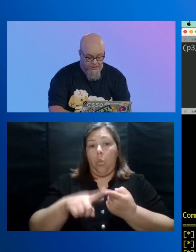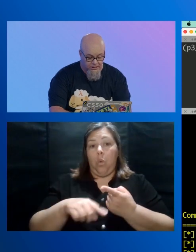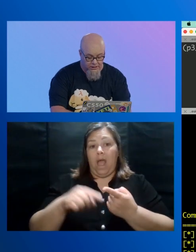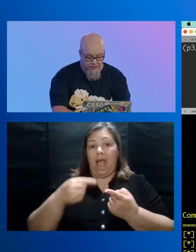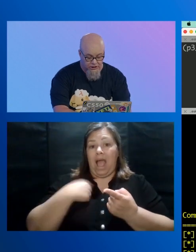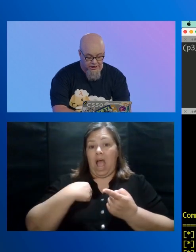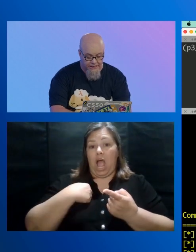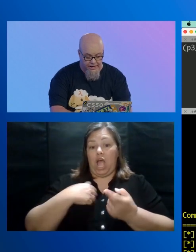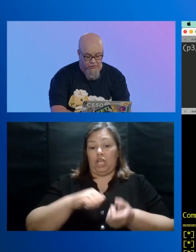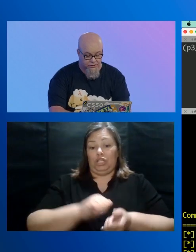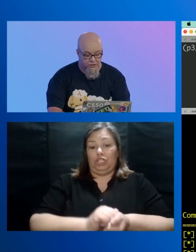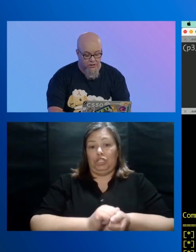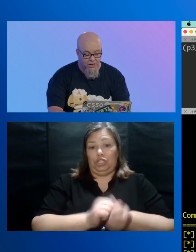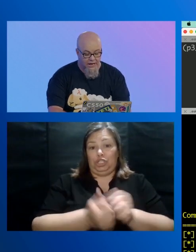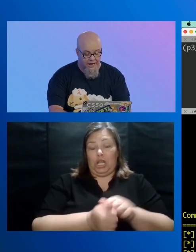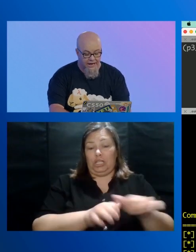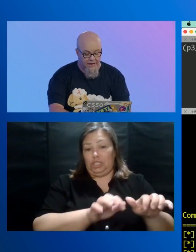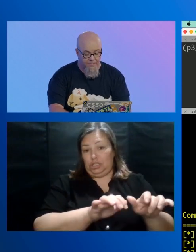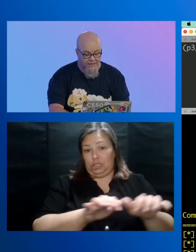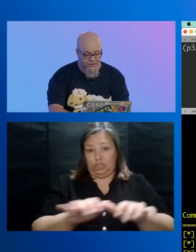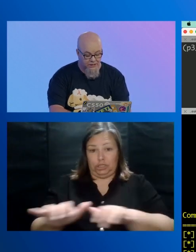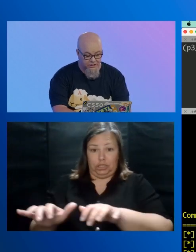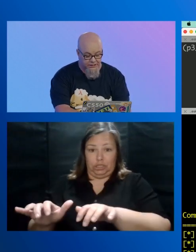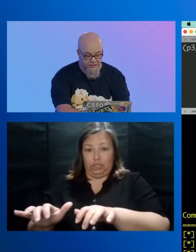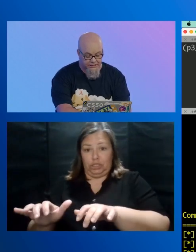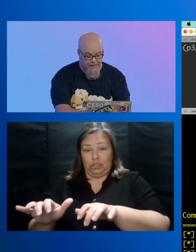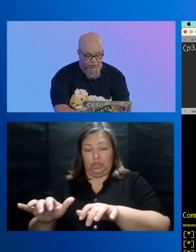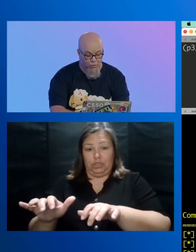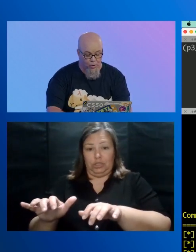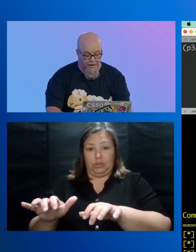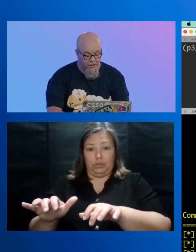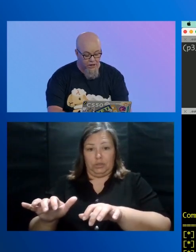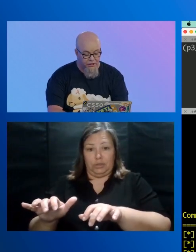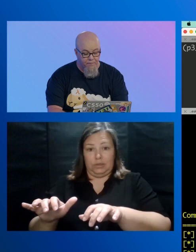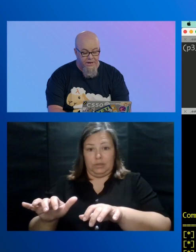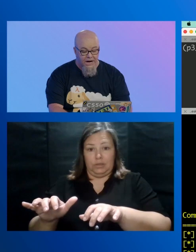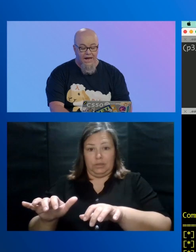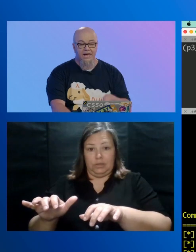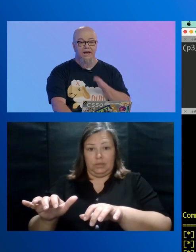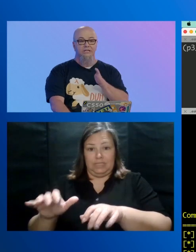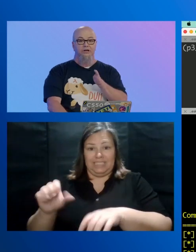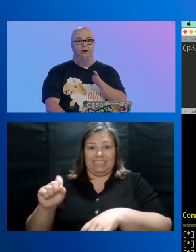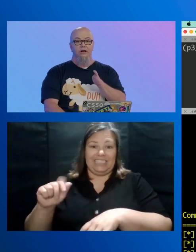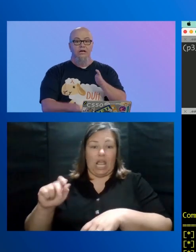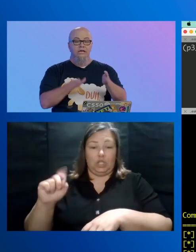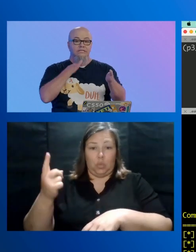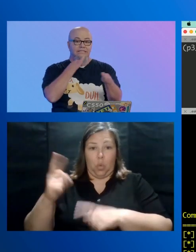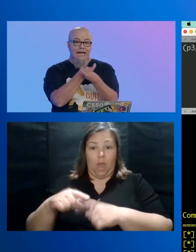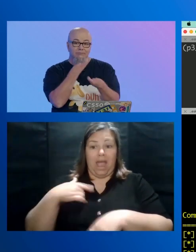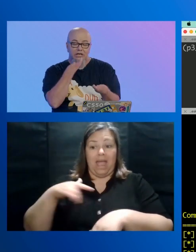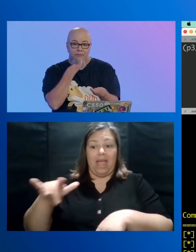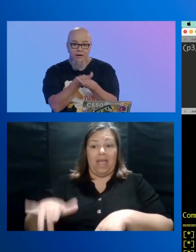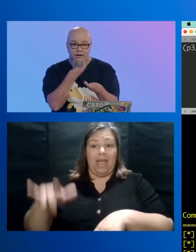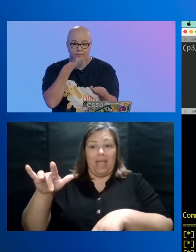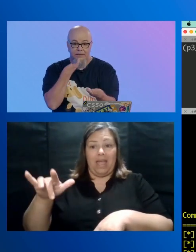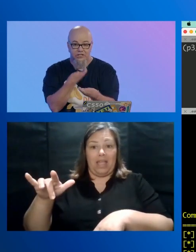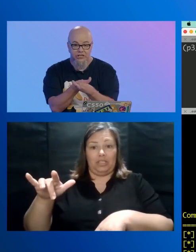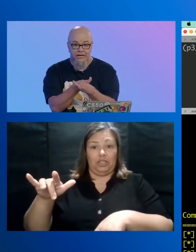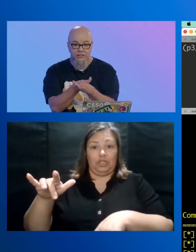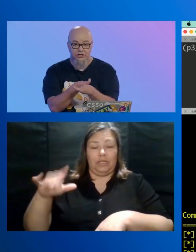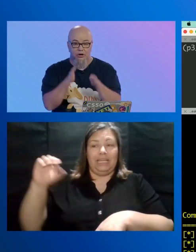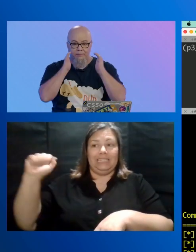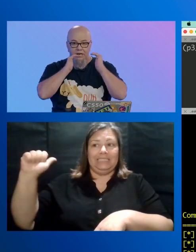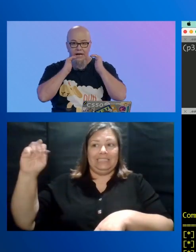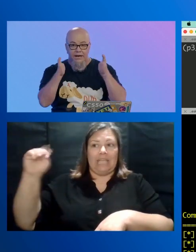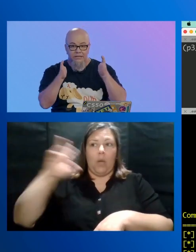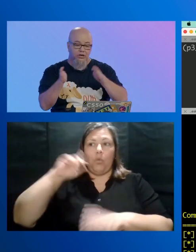Git checkout, and I'm actually going to stage 1. The minute I hit enter, SAM's going to pick up these